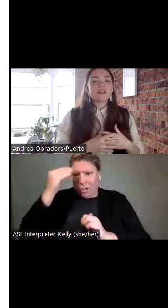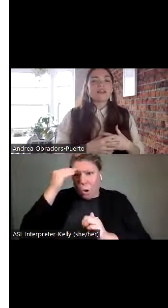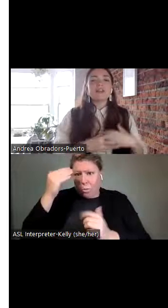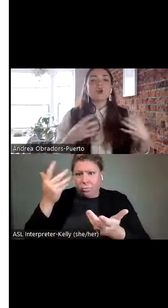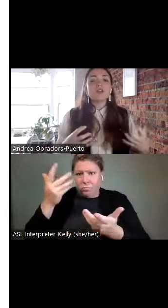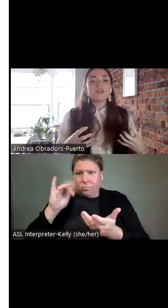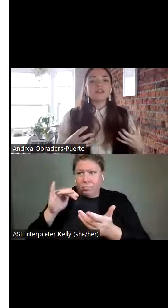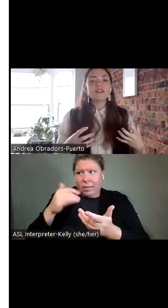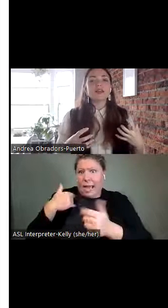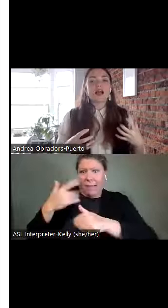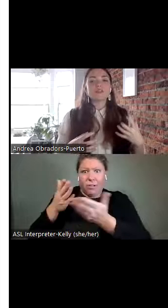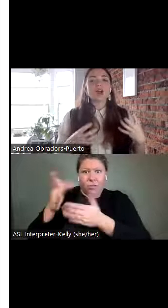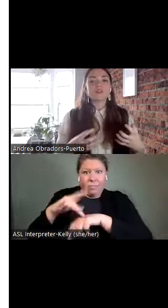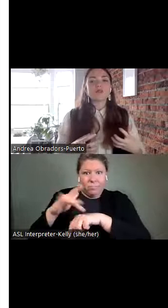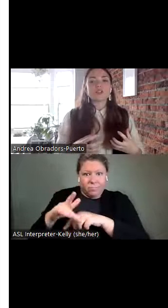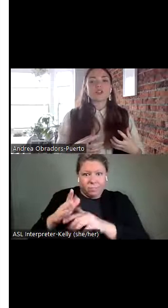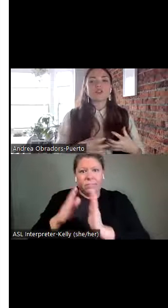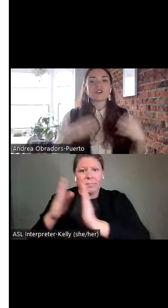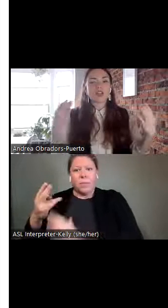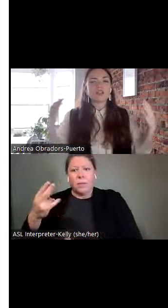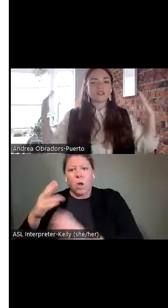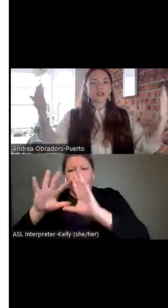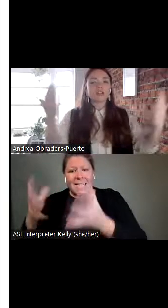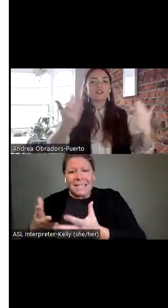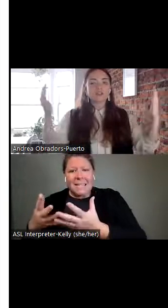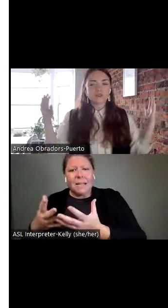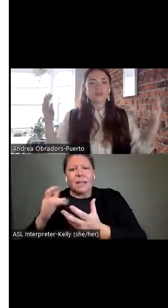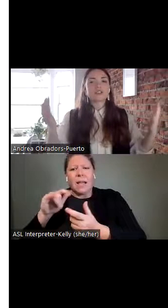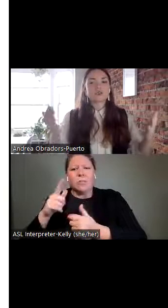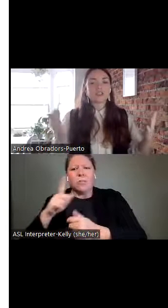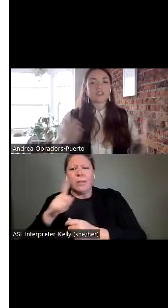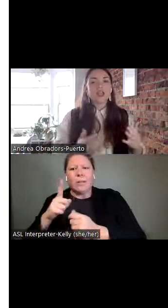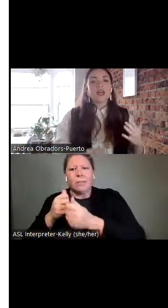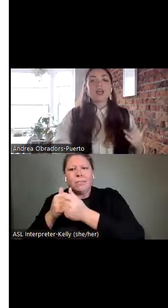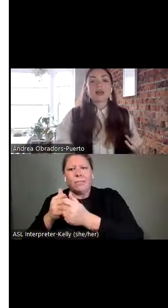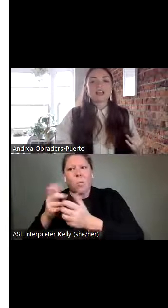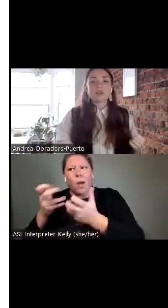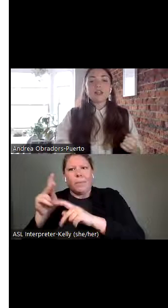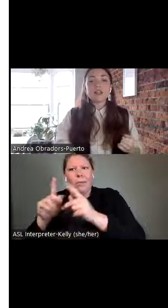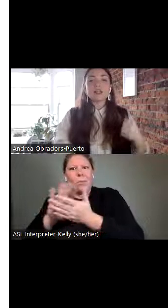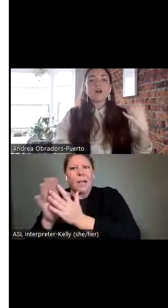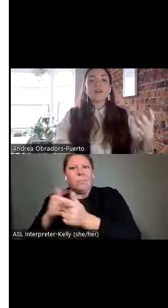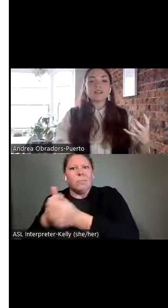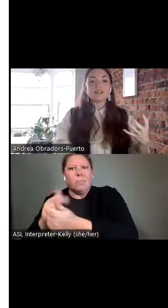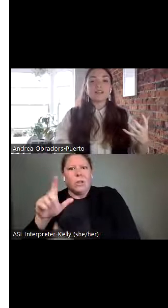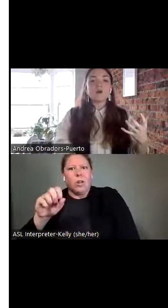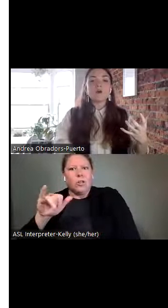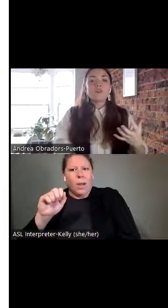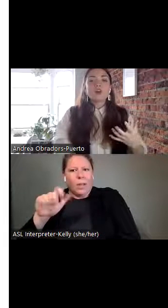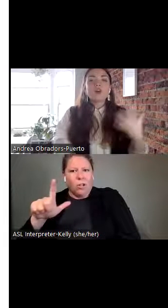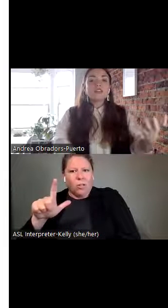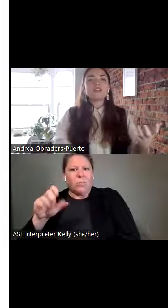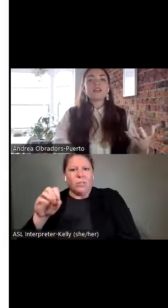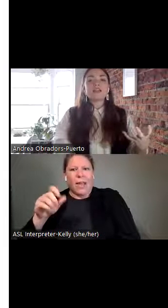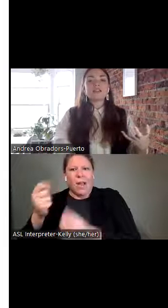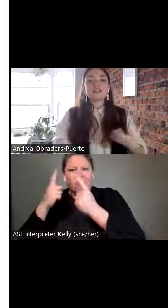creates basically loyalty and helps customers understand the entire service experience. And last but not least, holistic. So